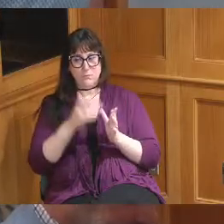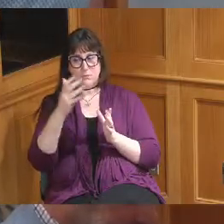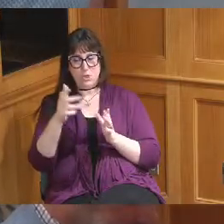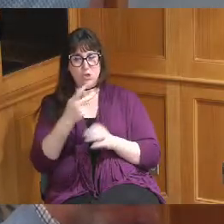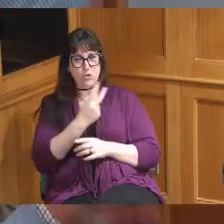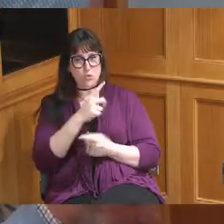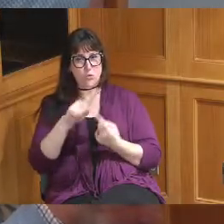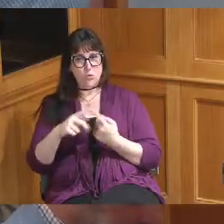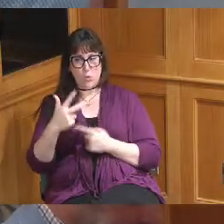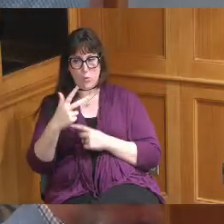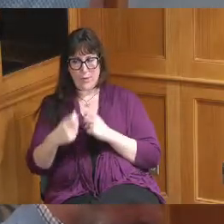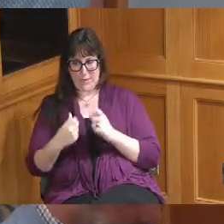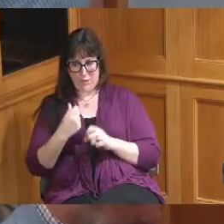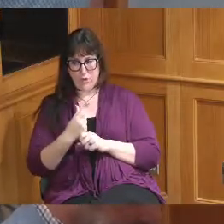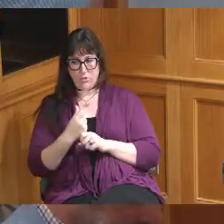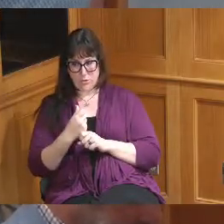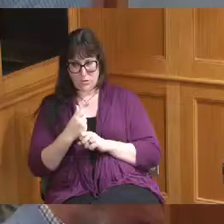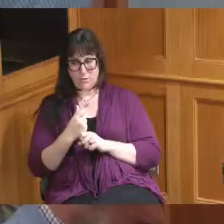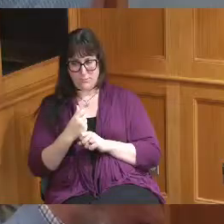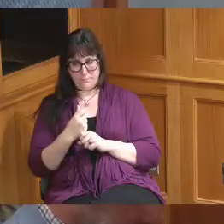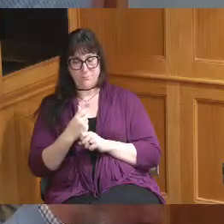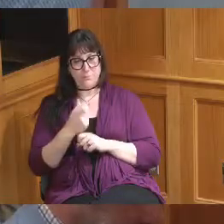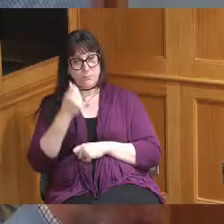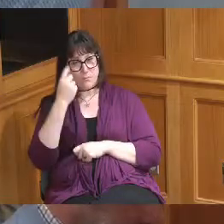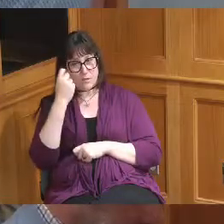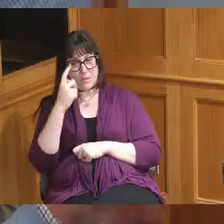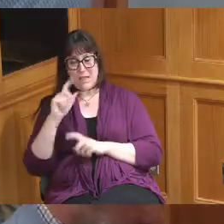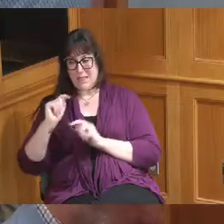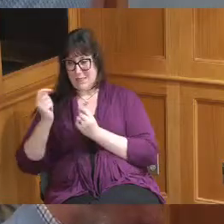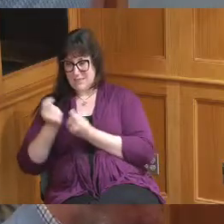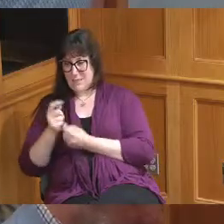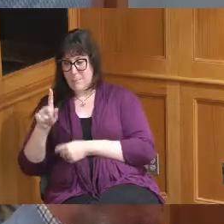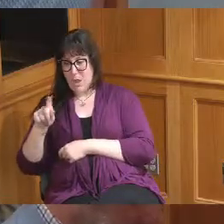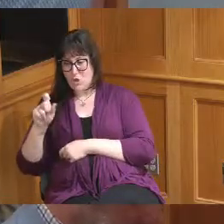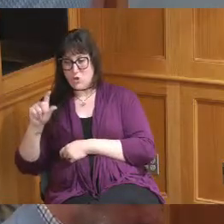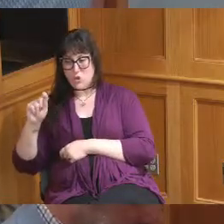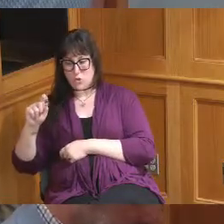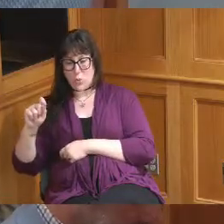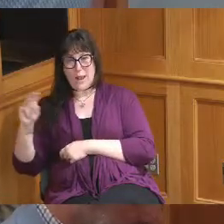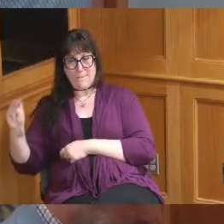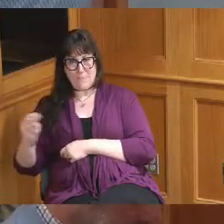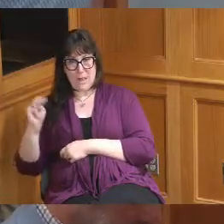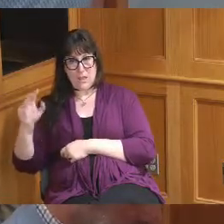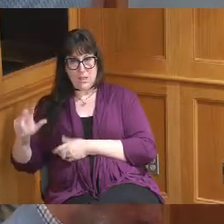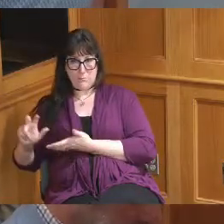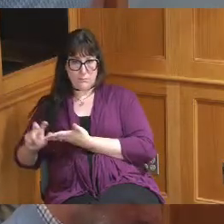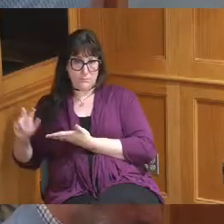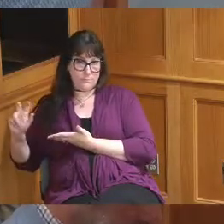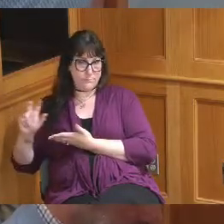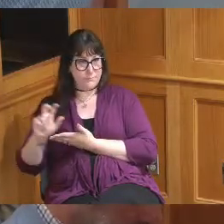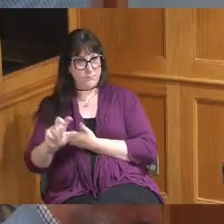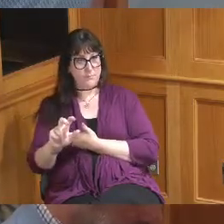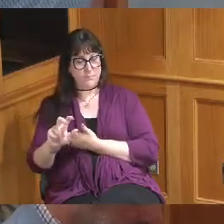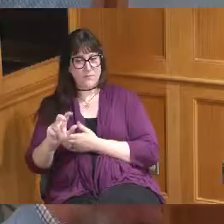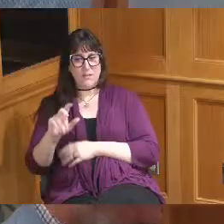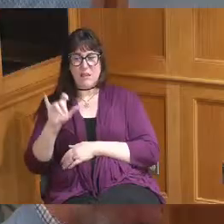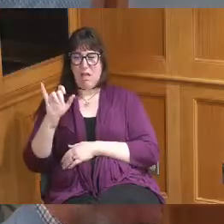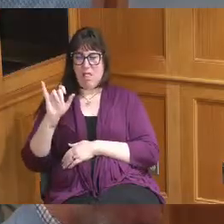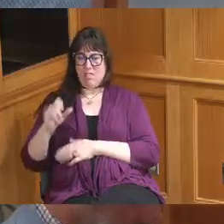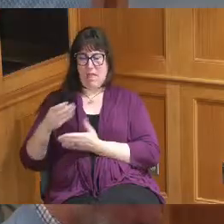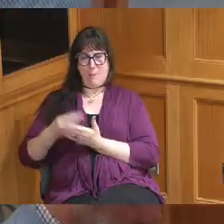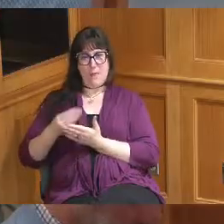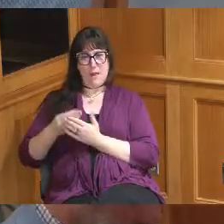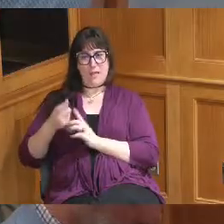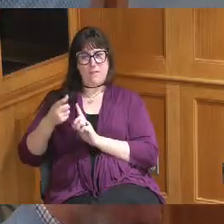2 or 3 years. The team's putting in $120 million. I look at that capital as coming